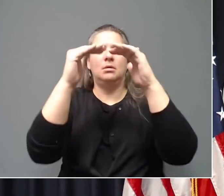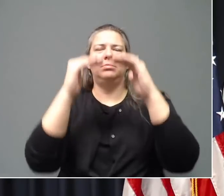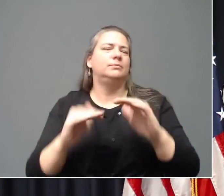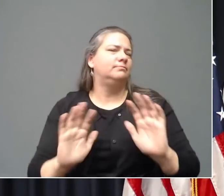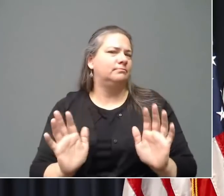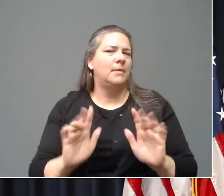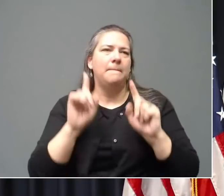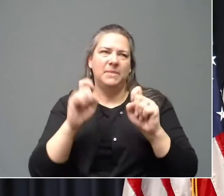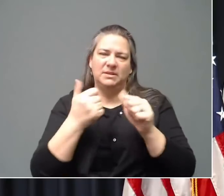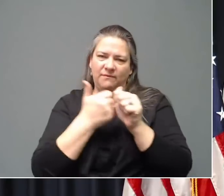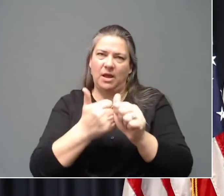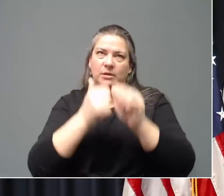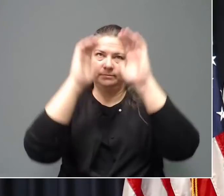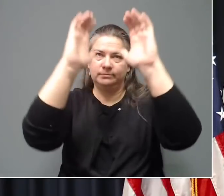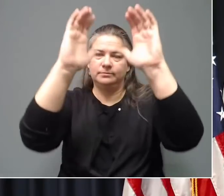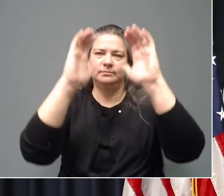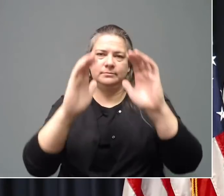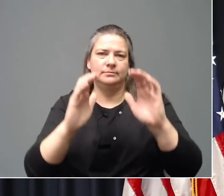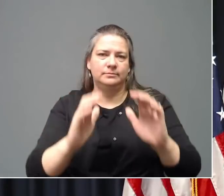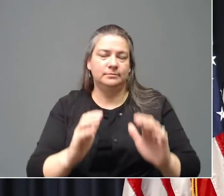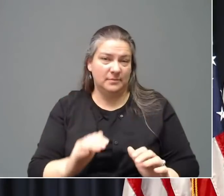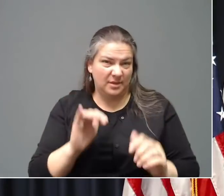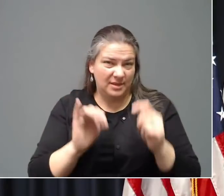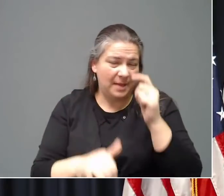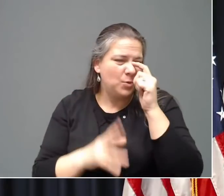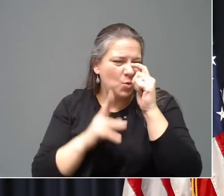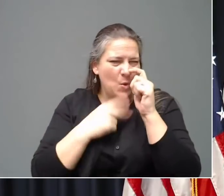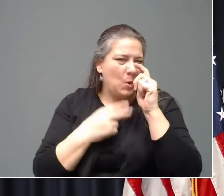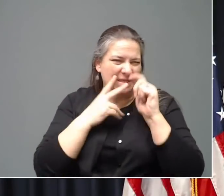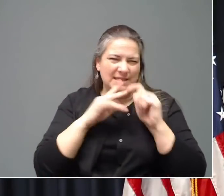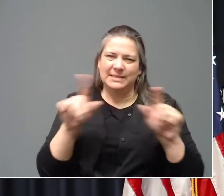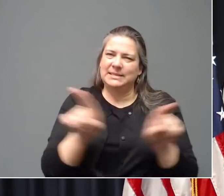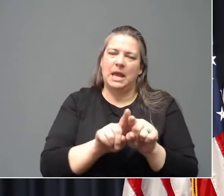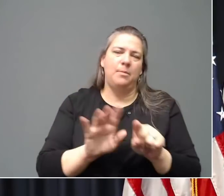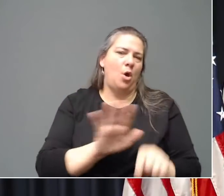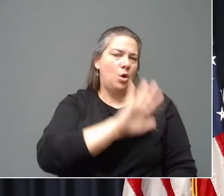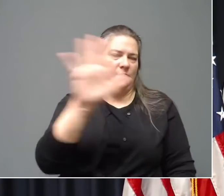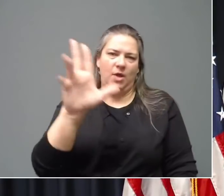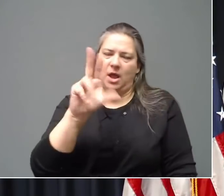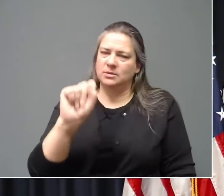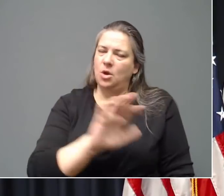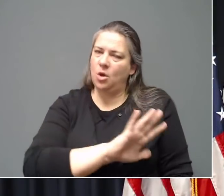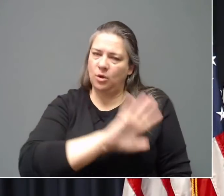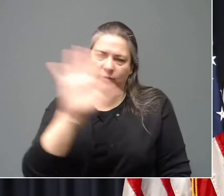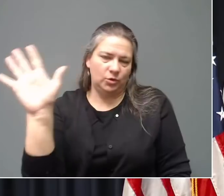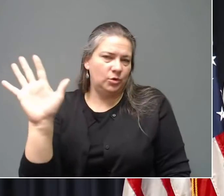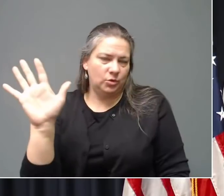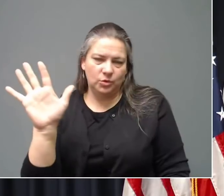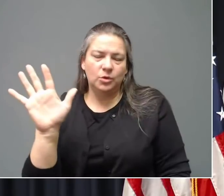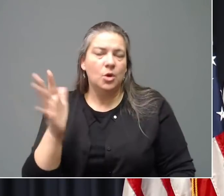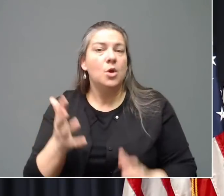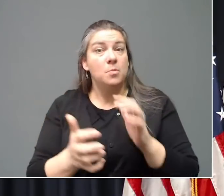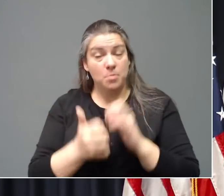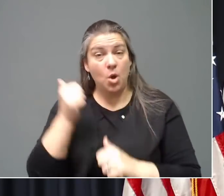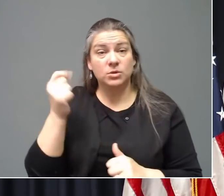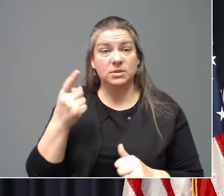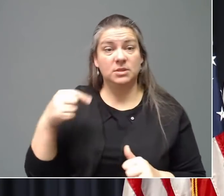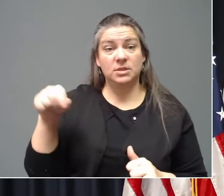that we are now seeking, and we're seeing this across the country. We're seeing in most places